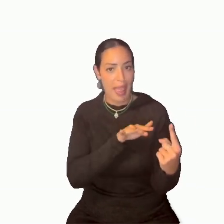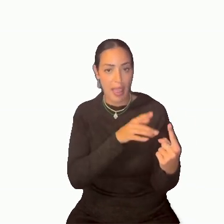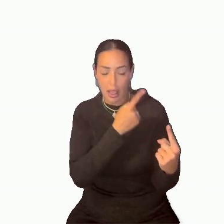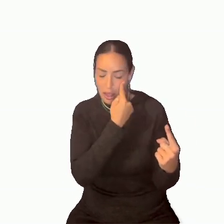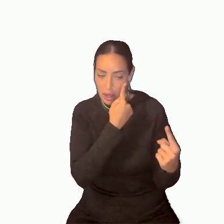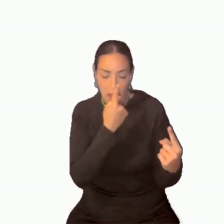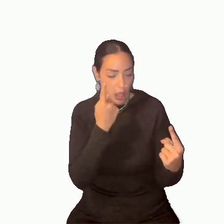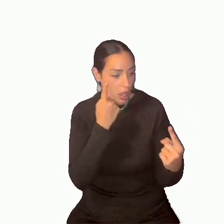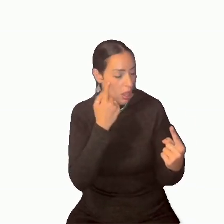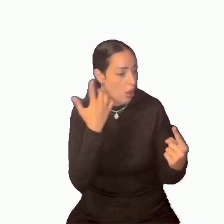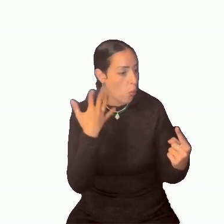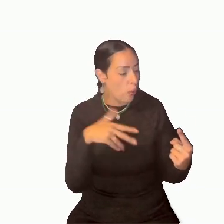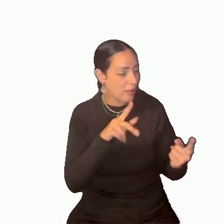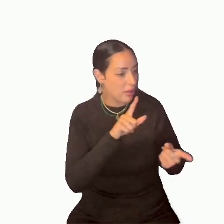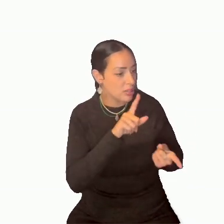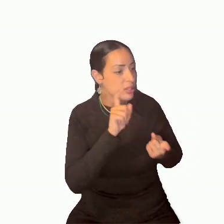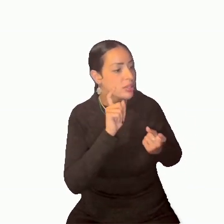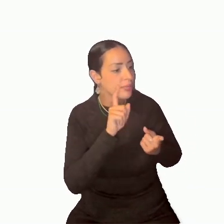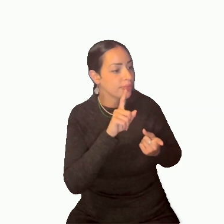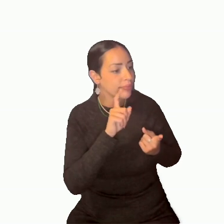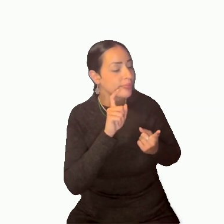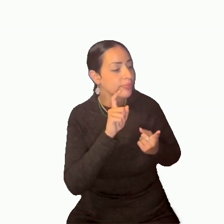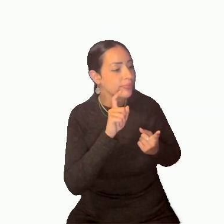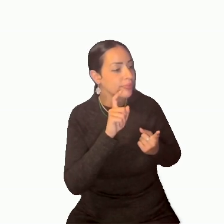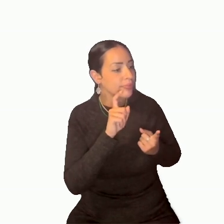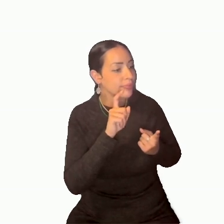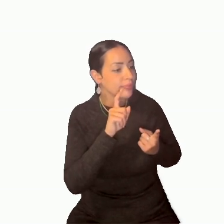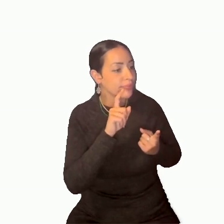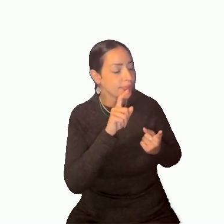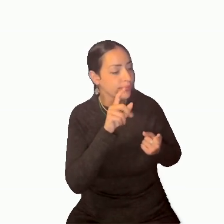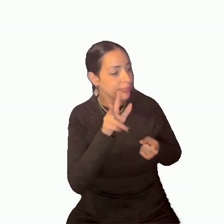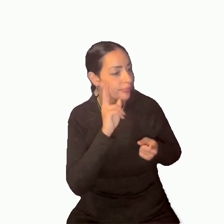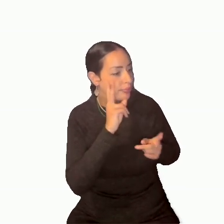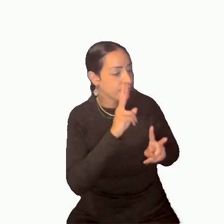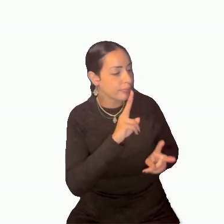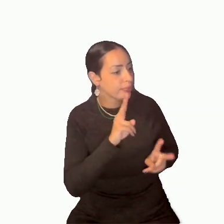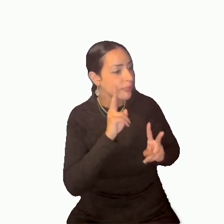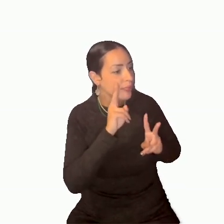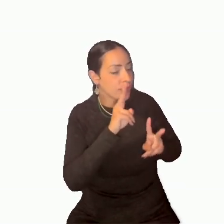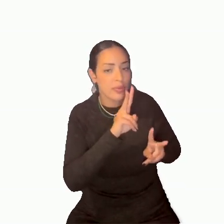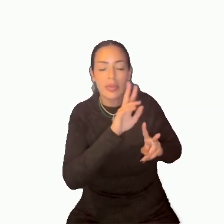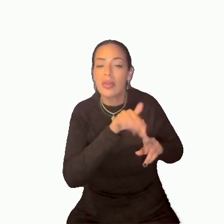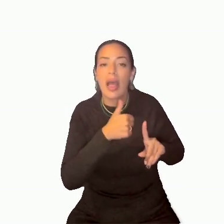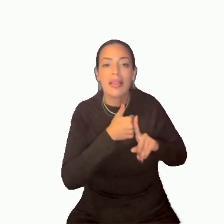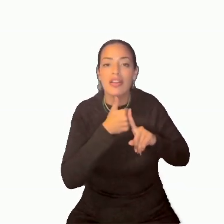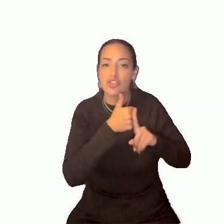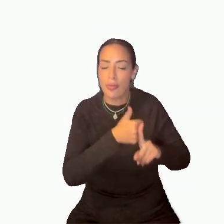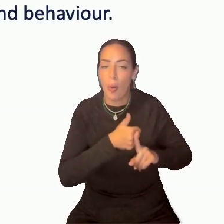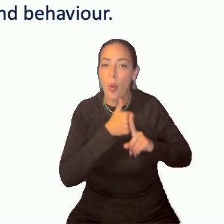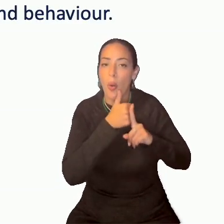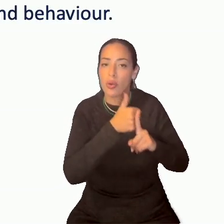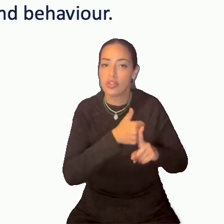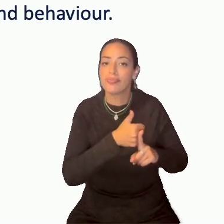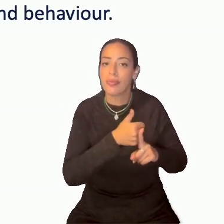is support. And don't forget to ask what they need and try to address this however and wherever you can.